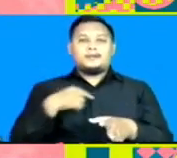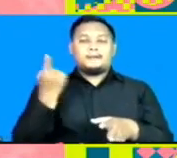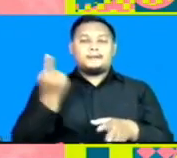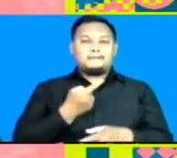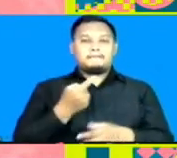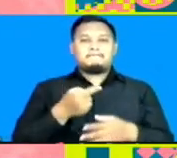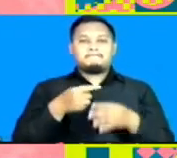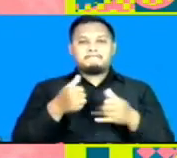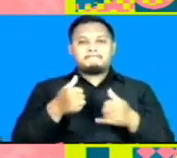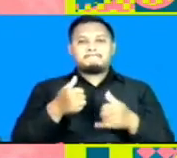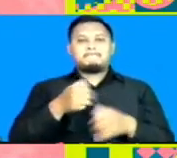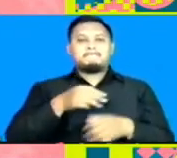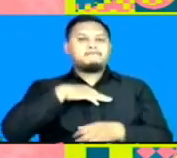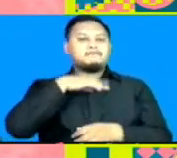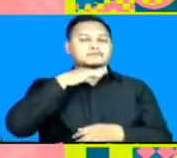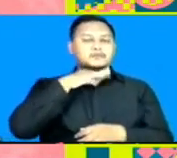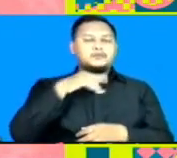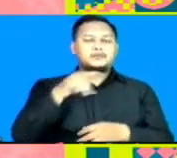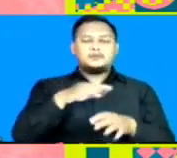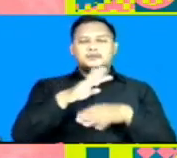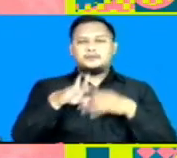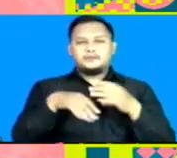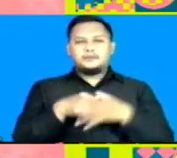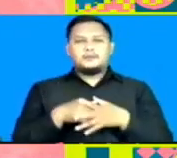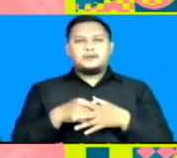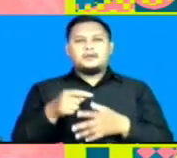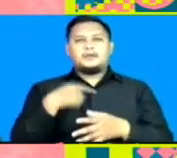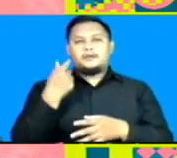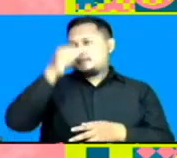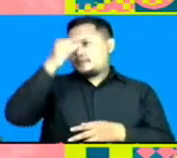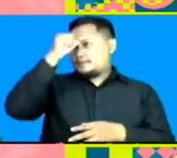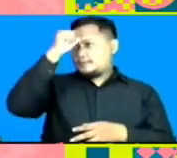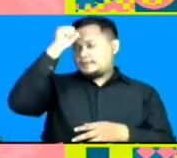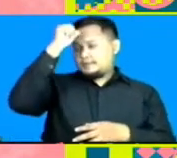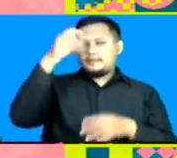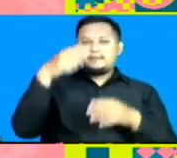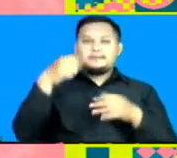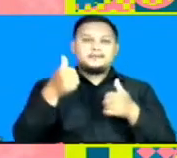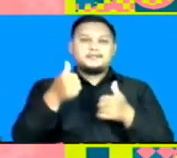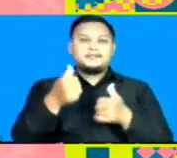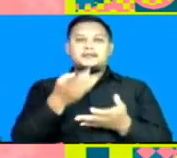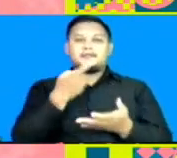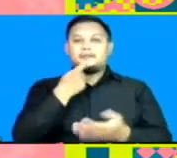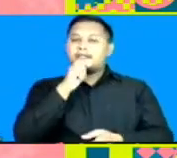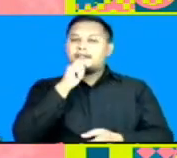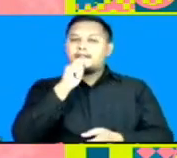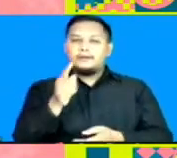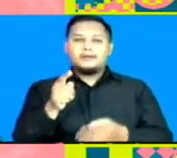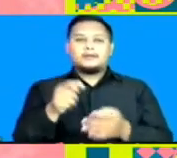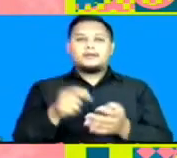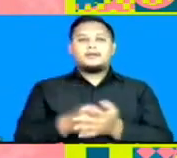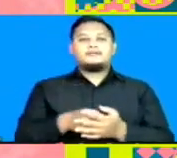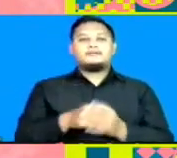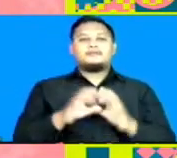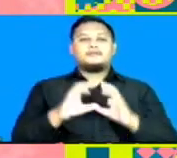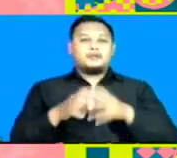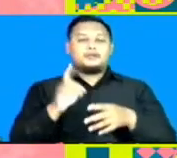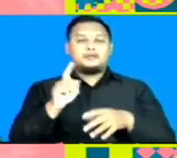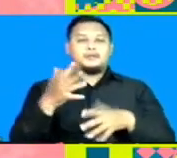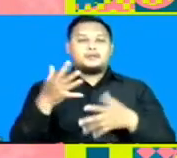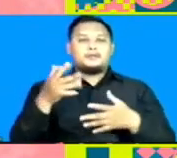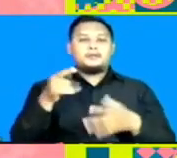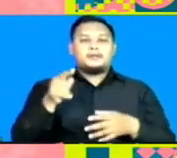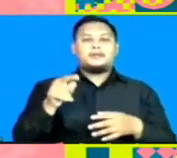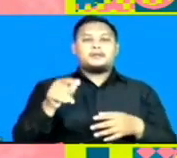something to the planet because India was the original melting pot. Everyone talks about the US as a melting pot, but the Indian melting